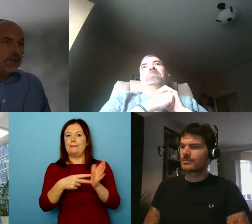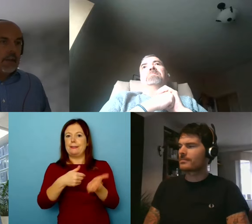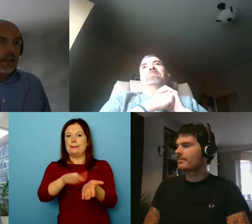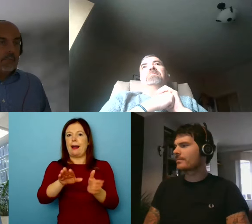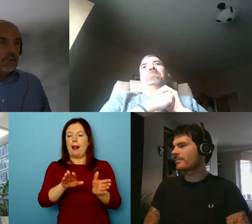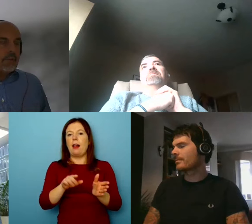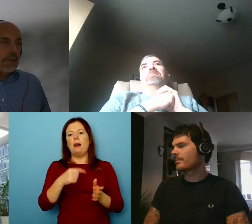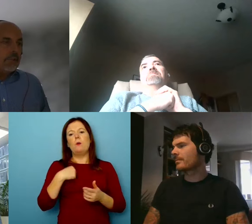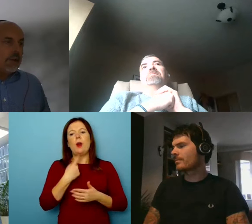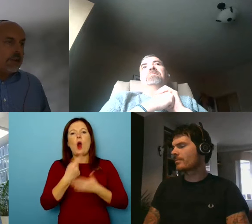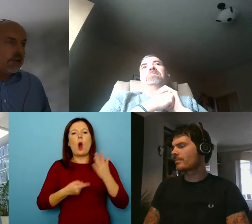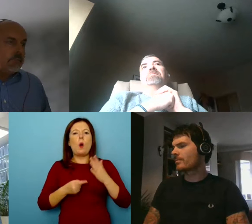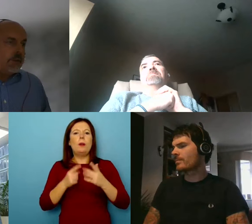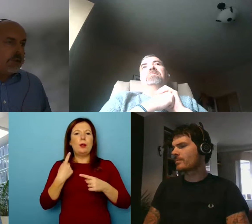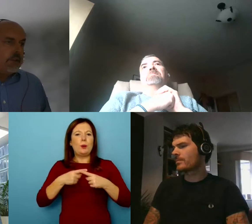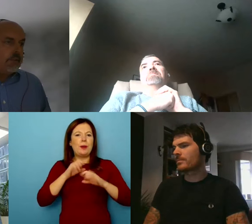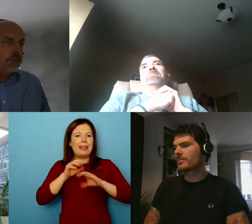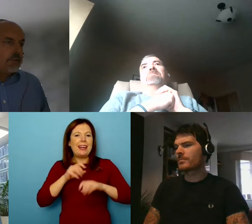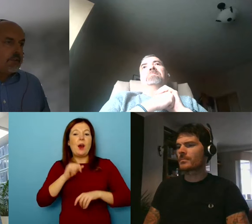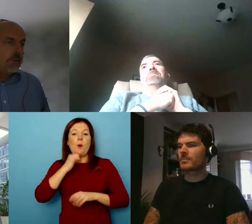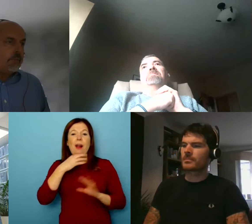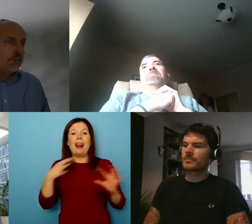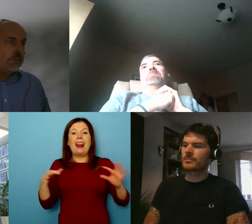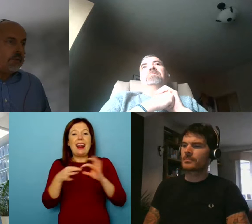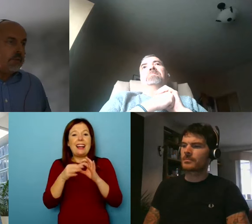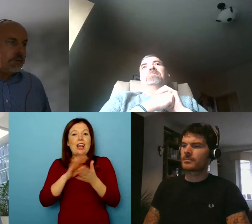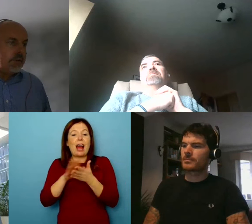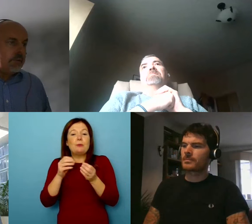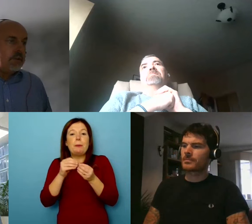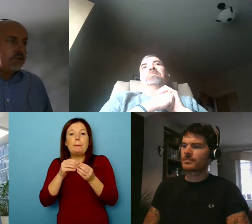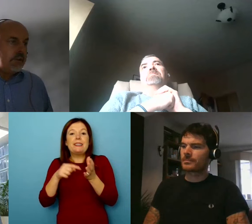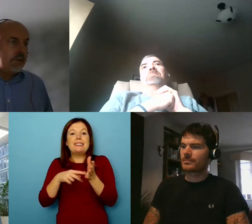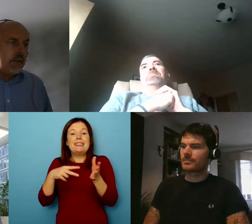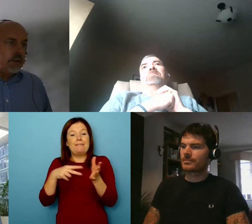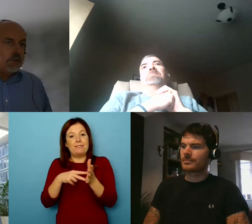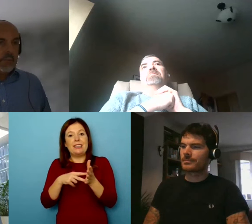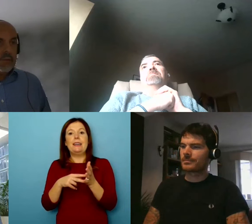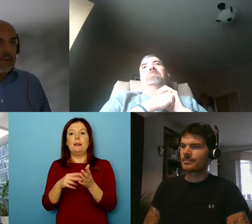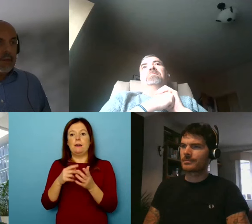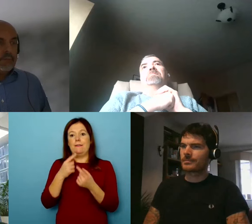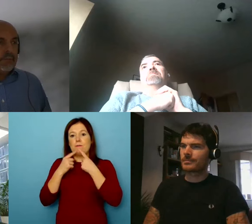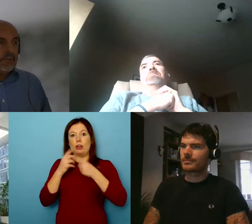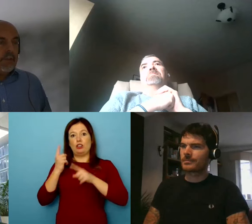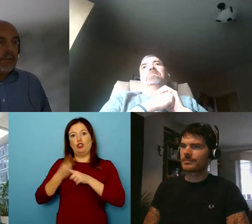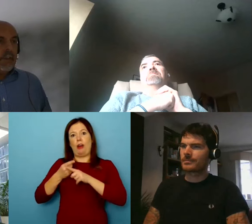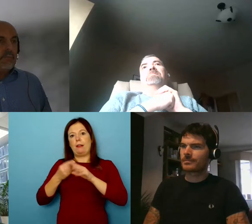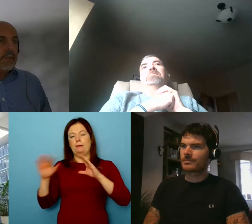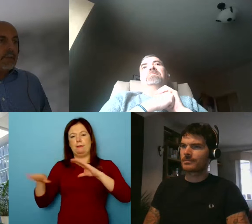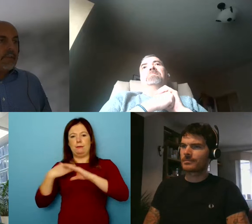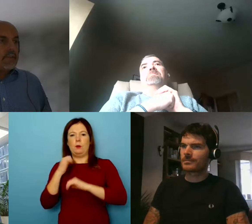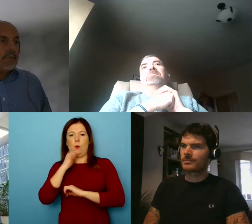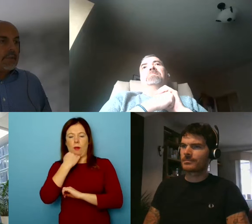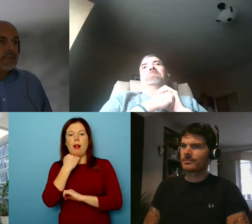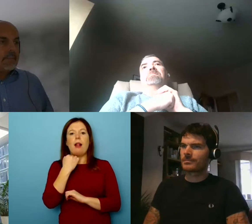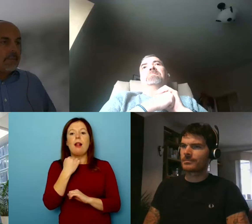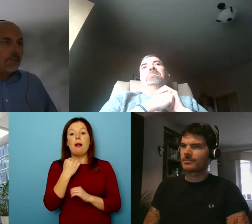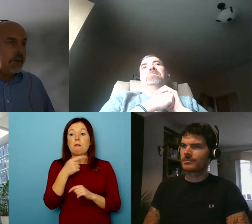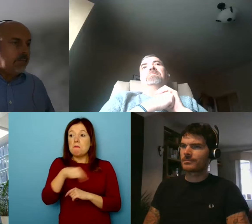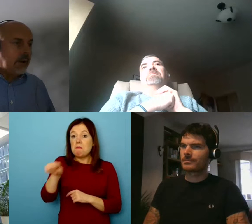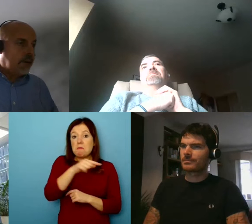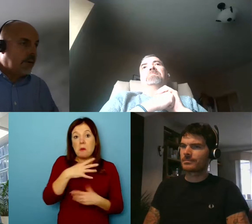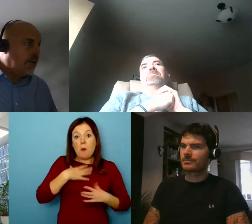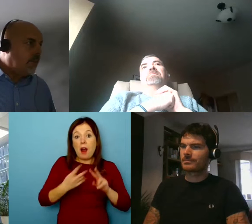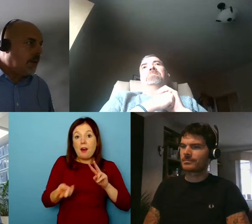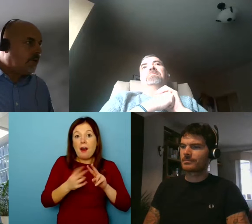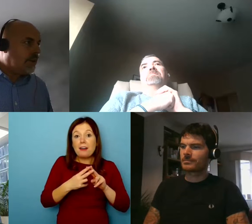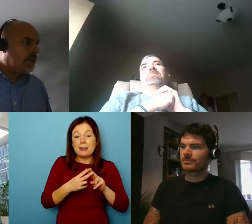quick insight. I'll post a link regarding HBBT if you'd like to see a bit more about the association, the type of work they get up to. If you want to get in touch with us,